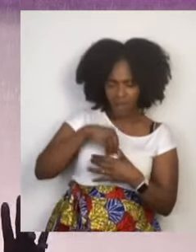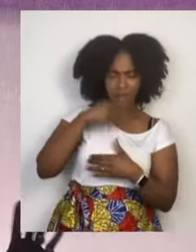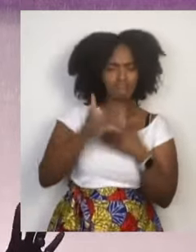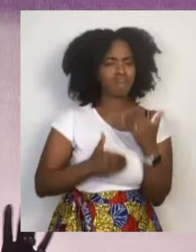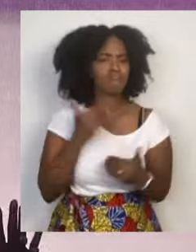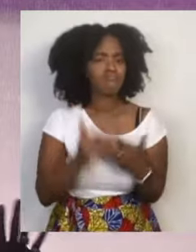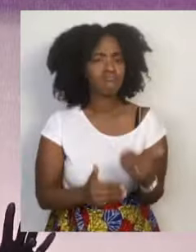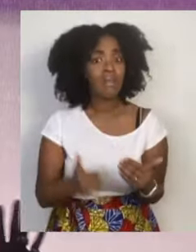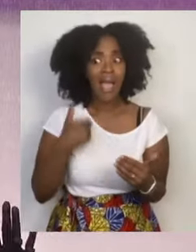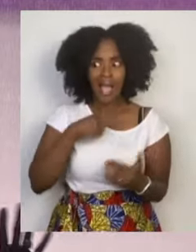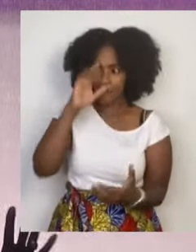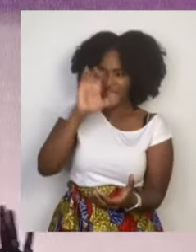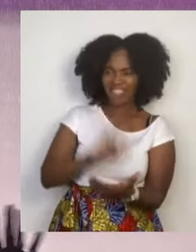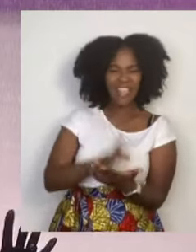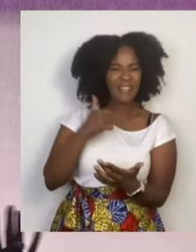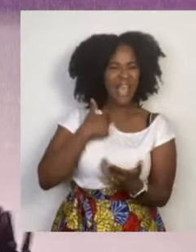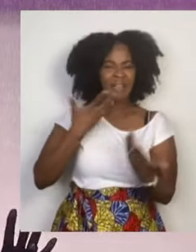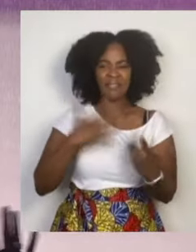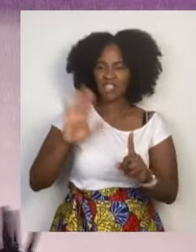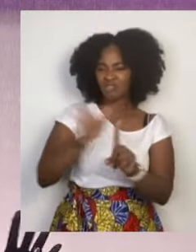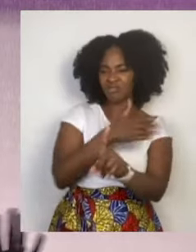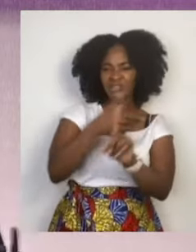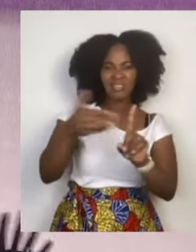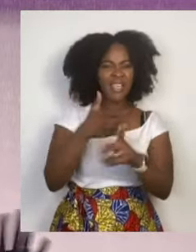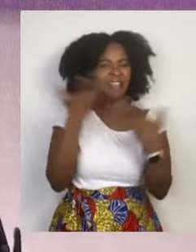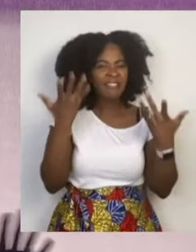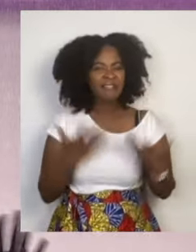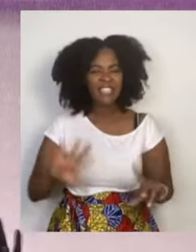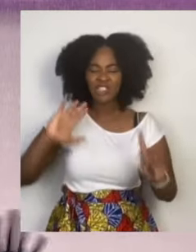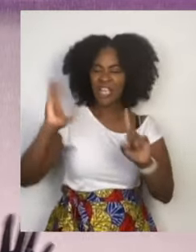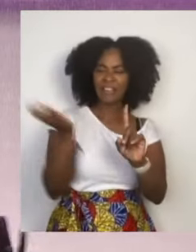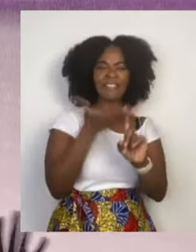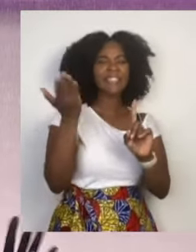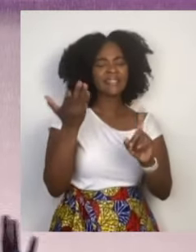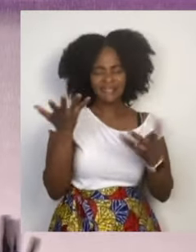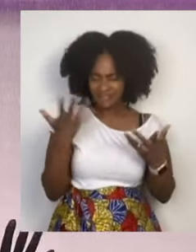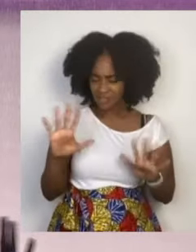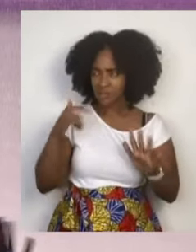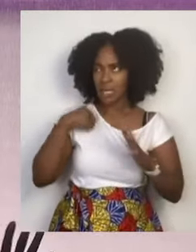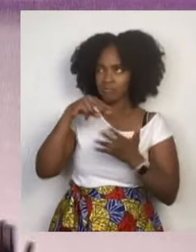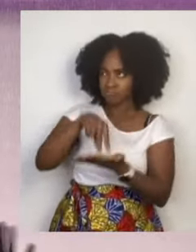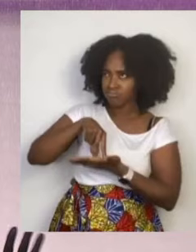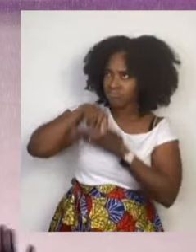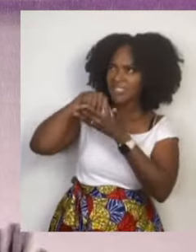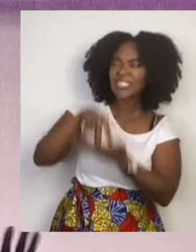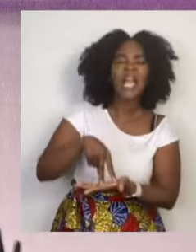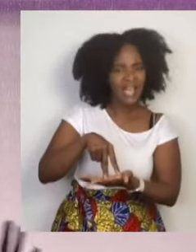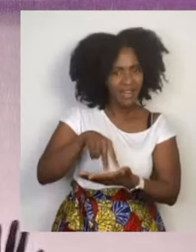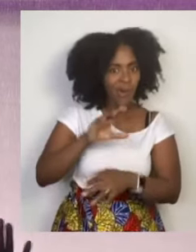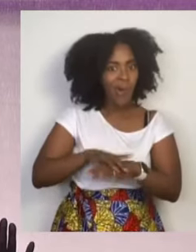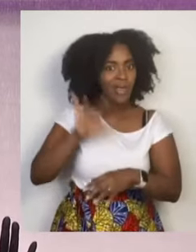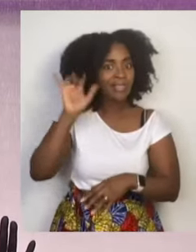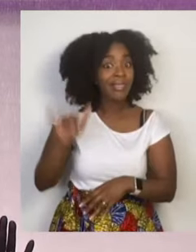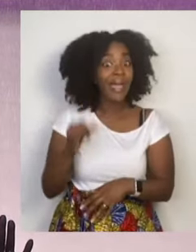it, standing behind it. I know if he said it, it will surely.